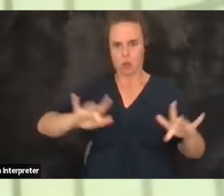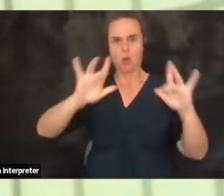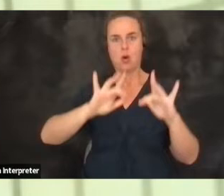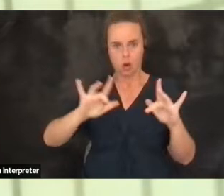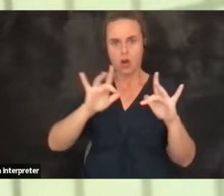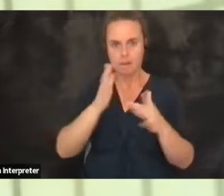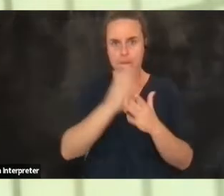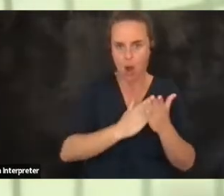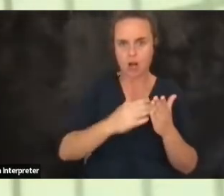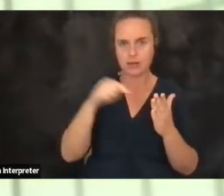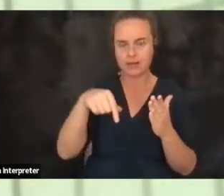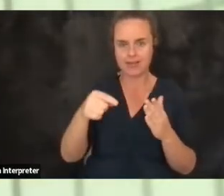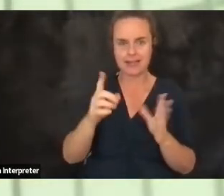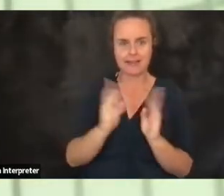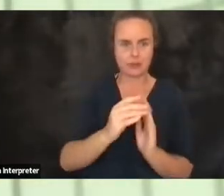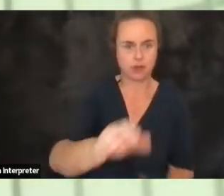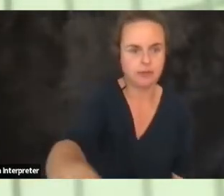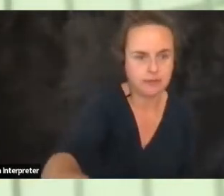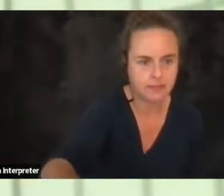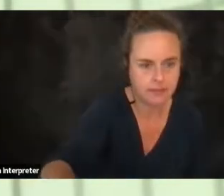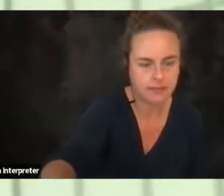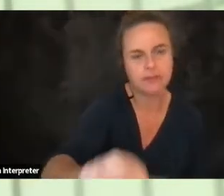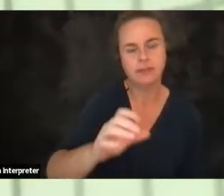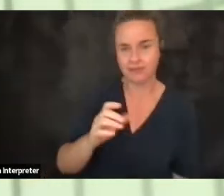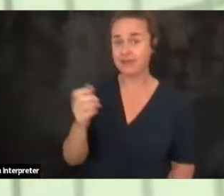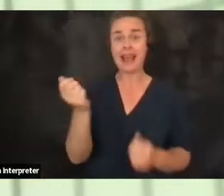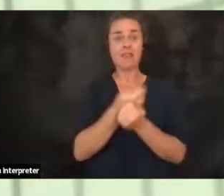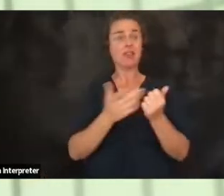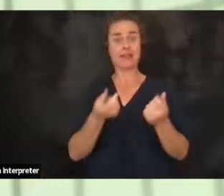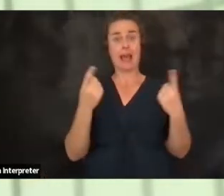the activity happening in this large breakout space is recorded.